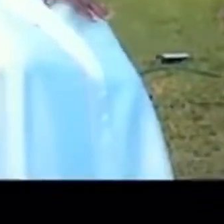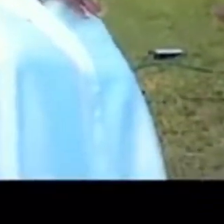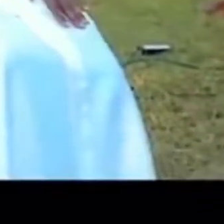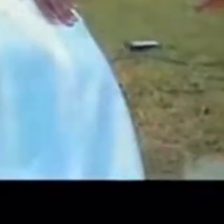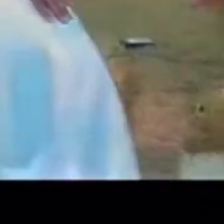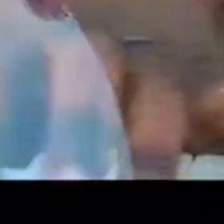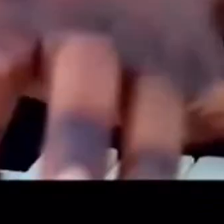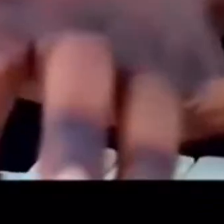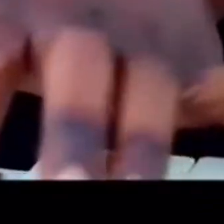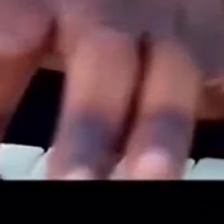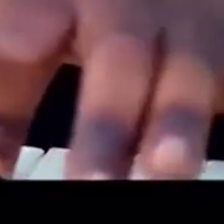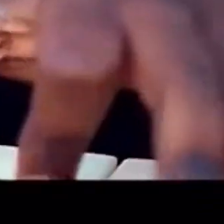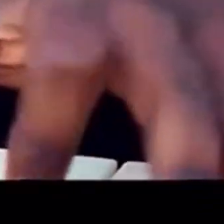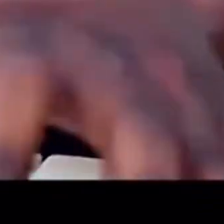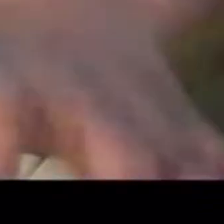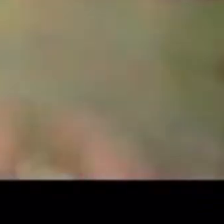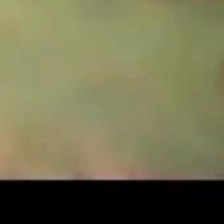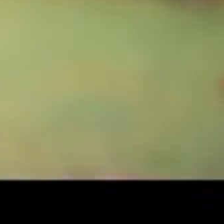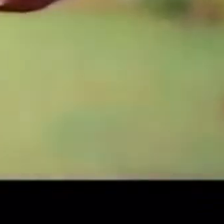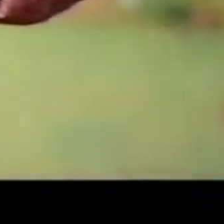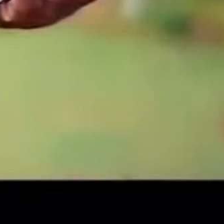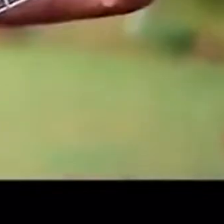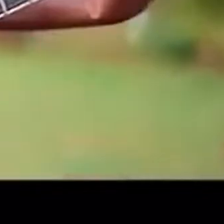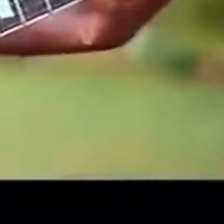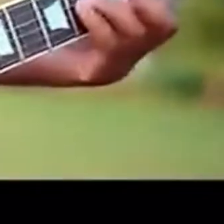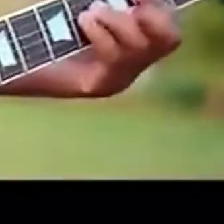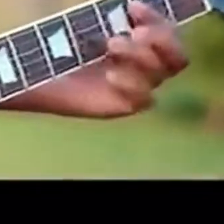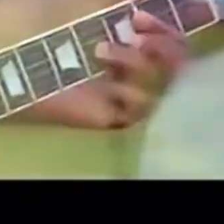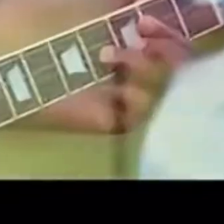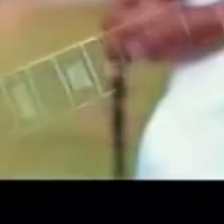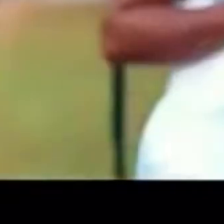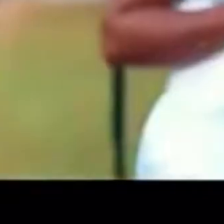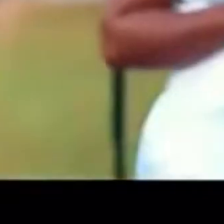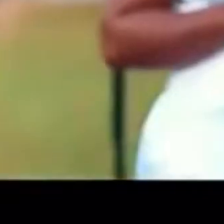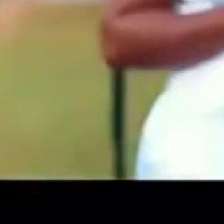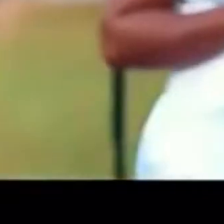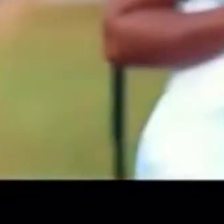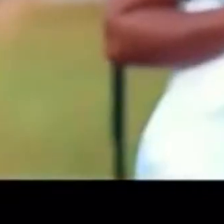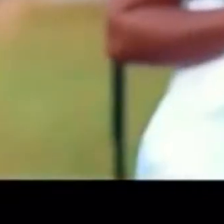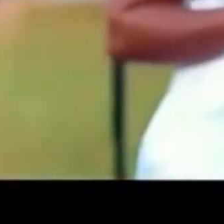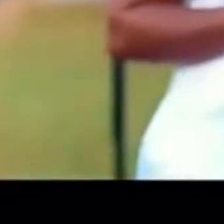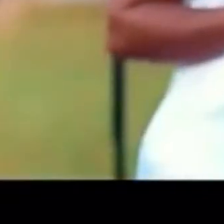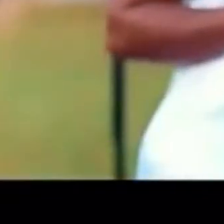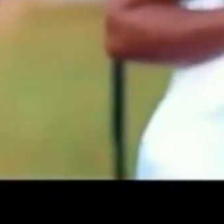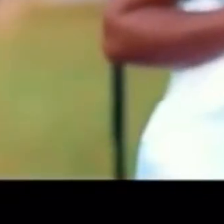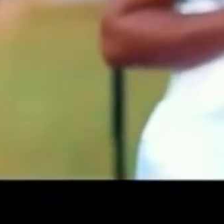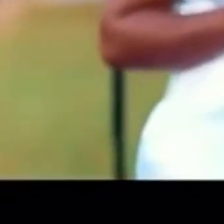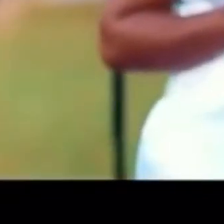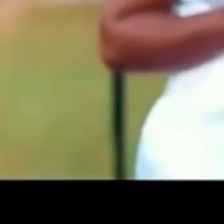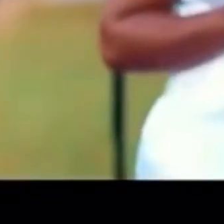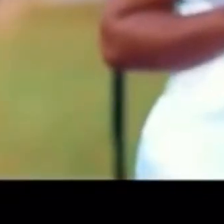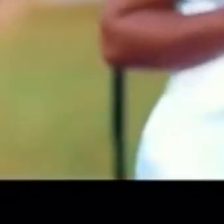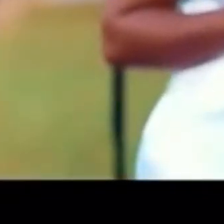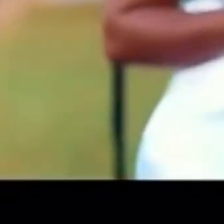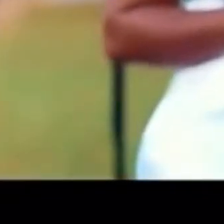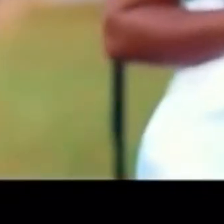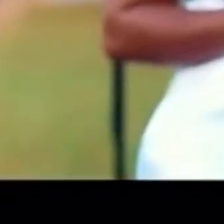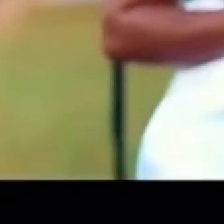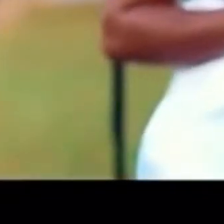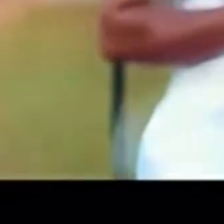Shumfweni pokutembela kwa jitata nekwito